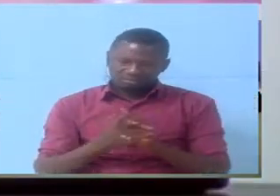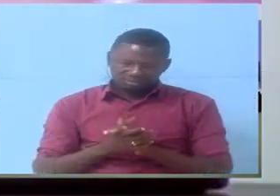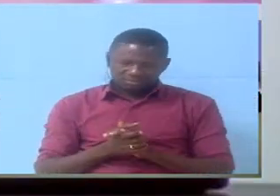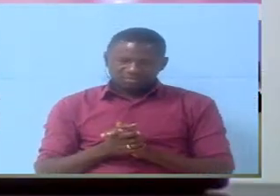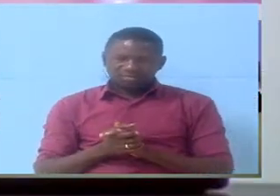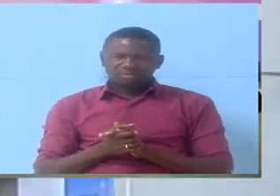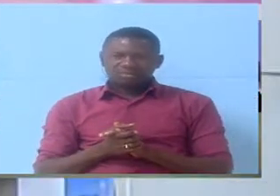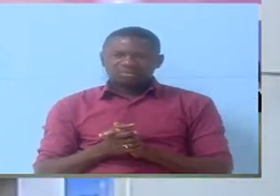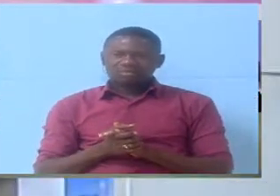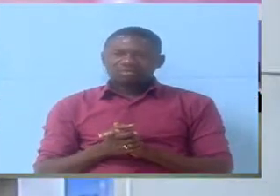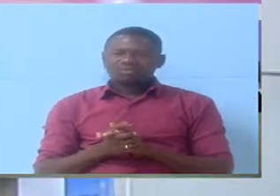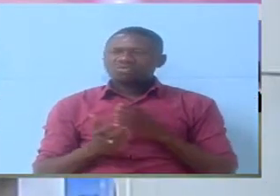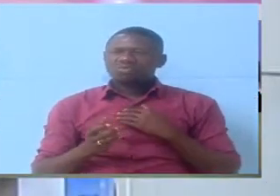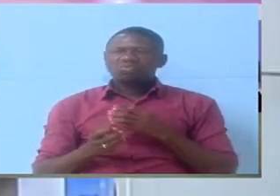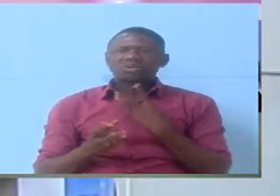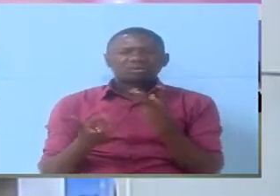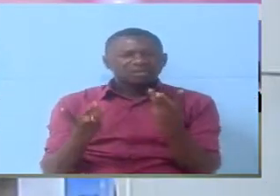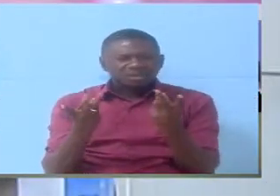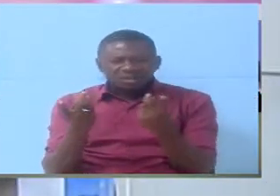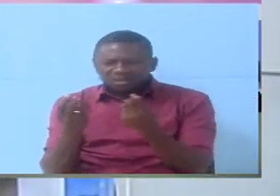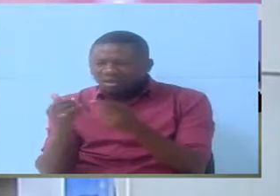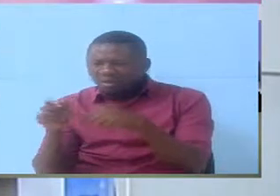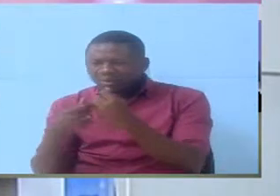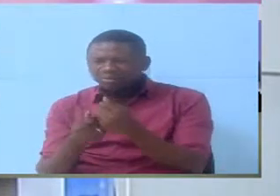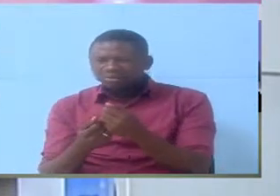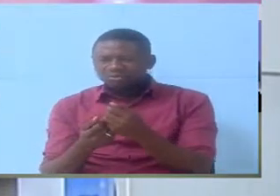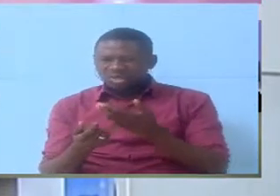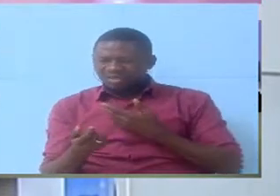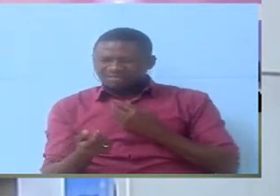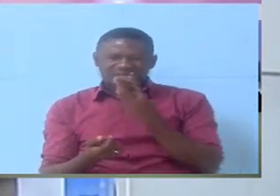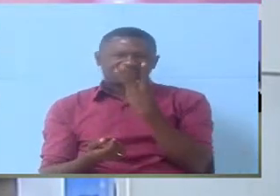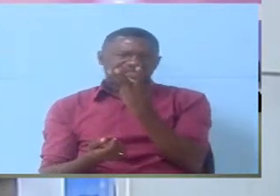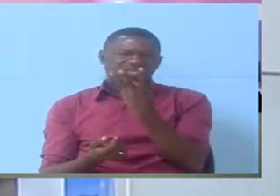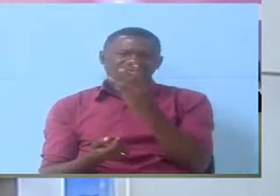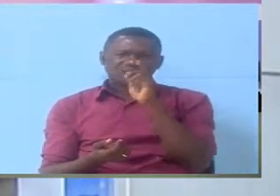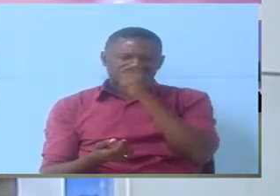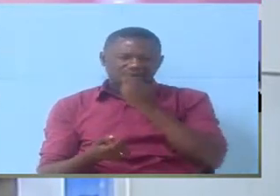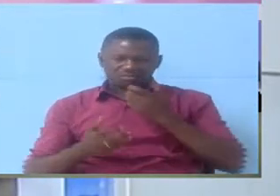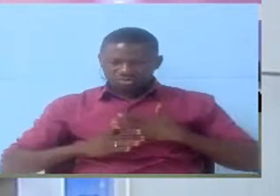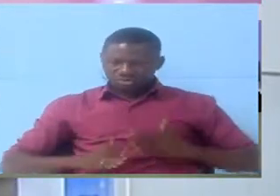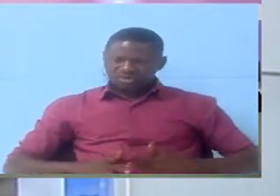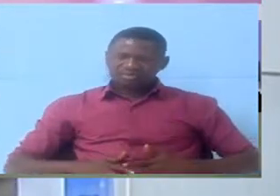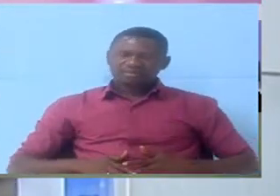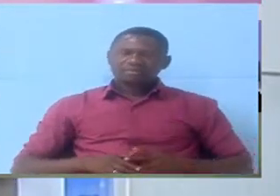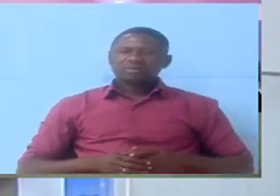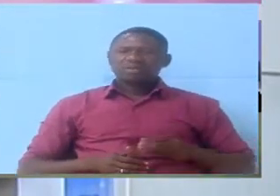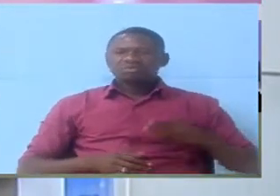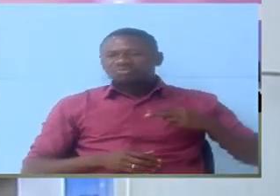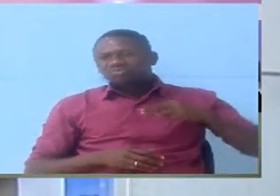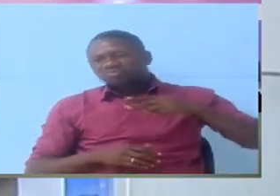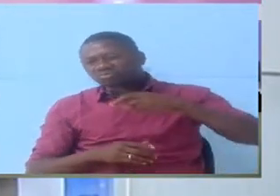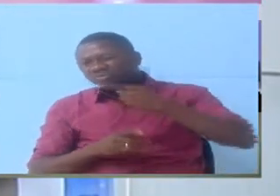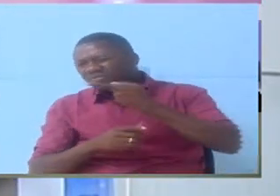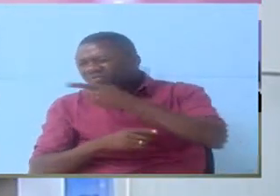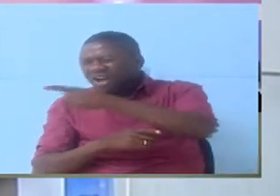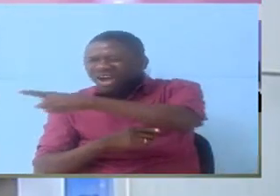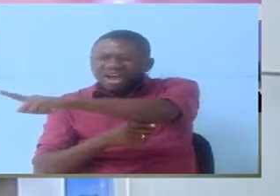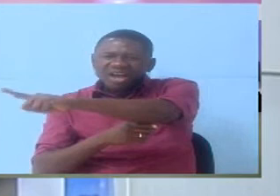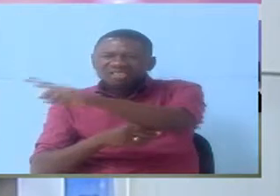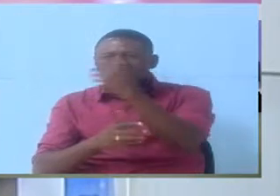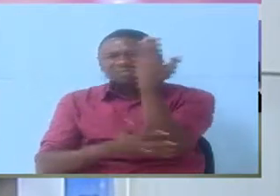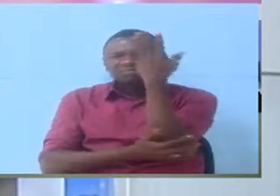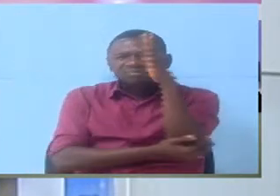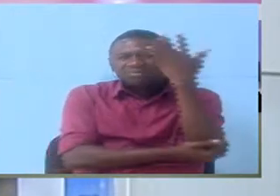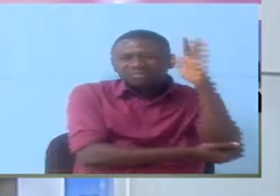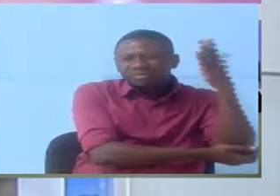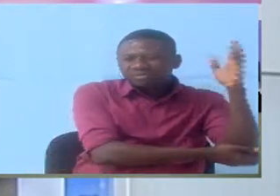So we counted up to three bodies. Kasabiro ke fofure saba. Then we went further down the forest. Ntata tenten kata nyato do